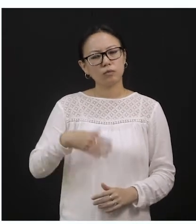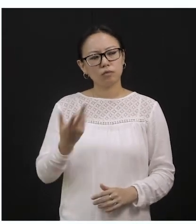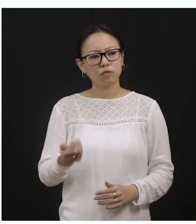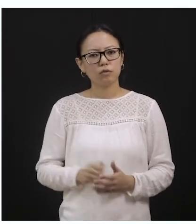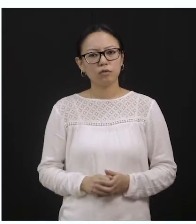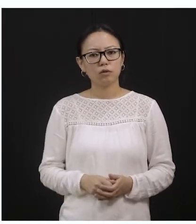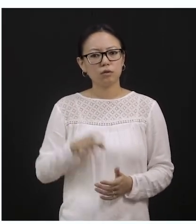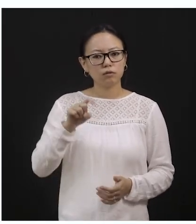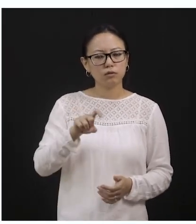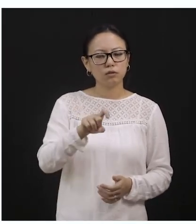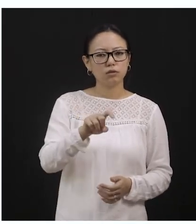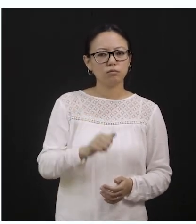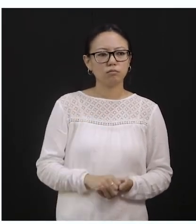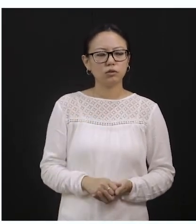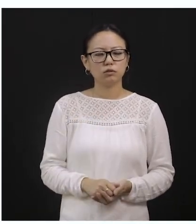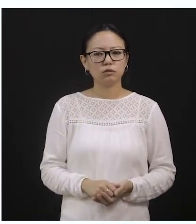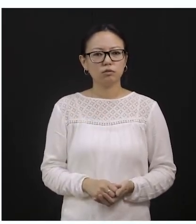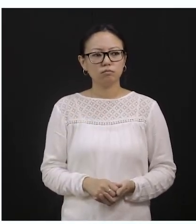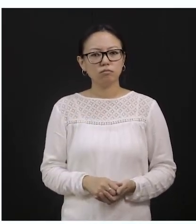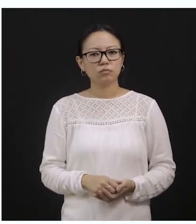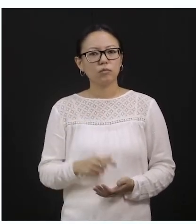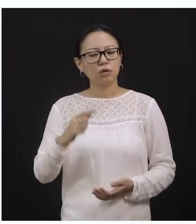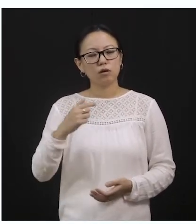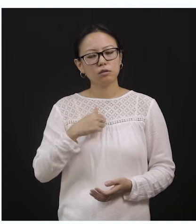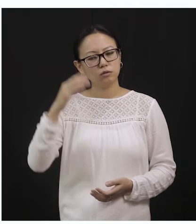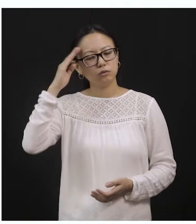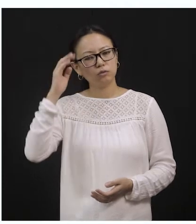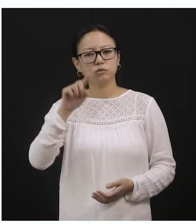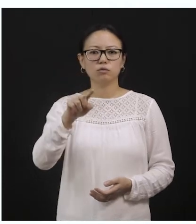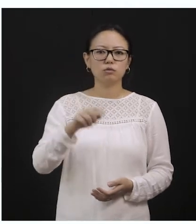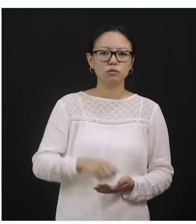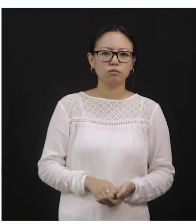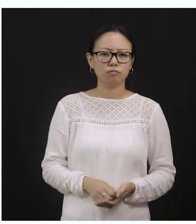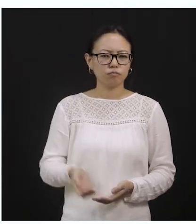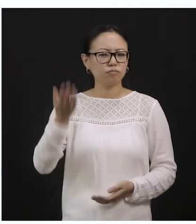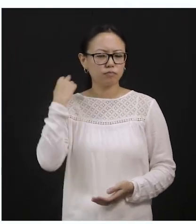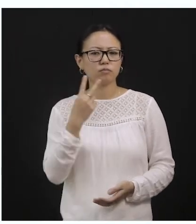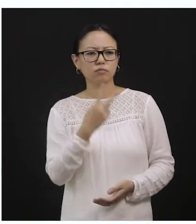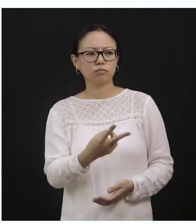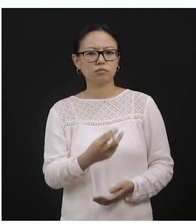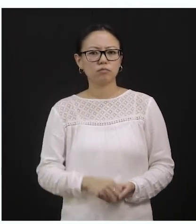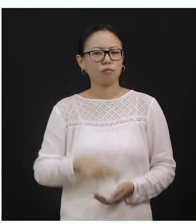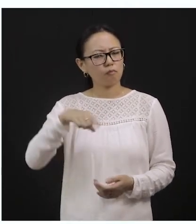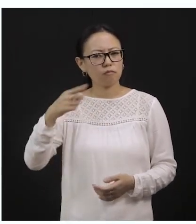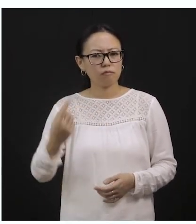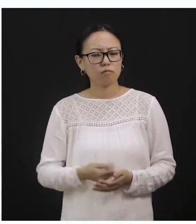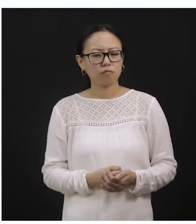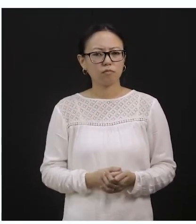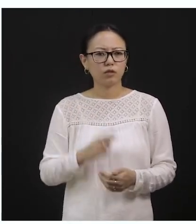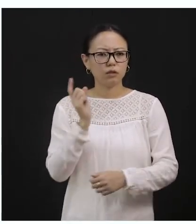sure this will be very familiar to you all. Why? Because you get to see this insect every day. Look at this